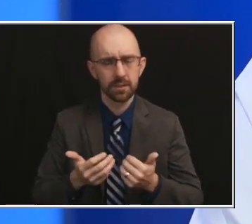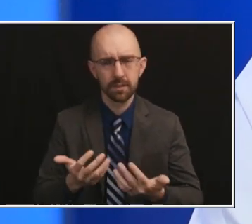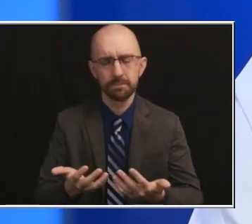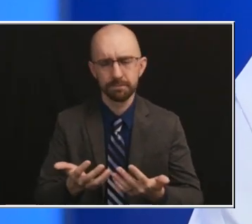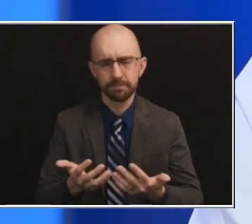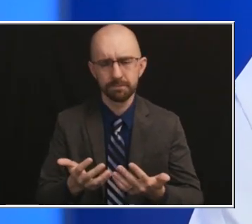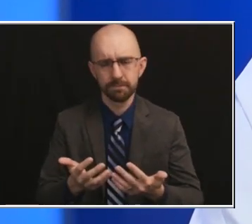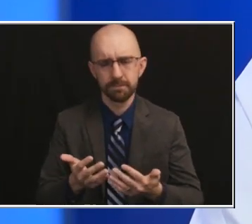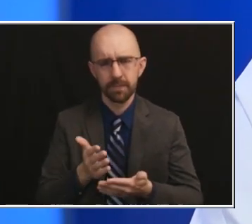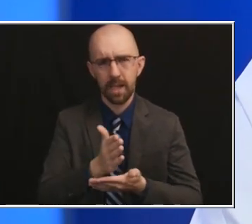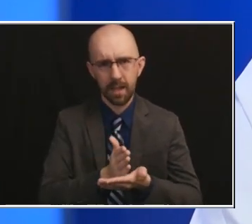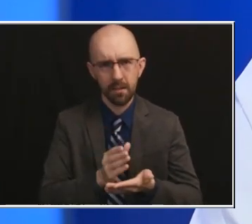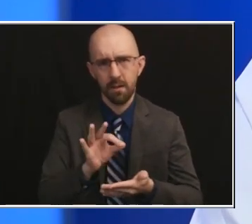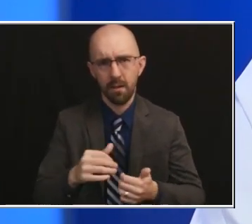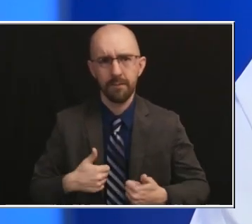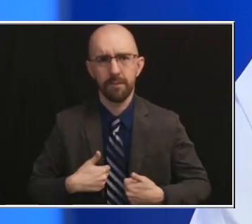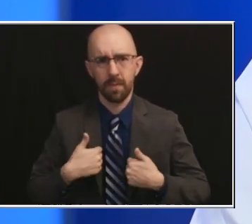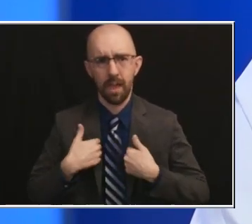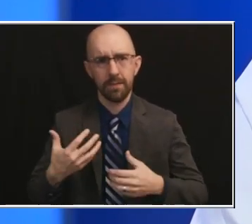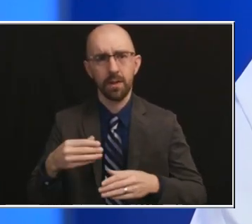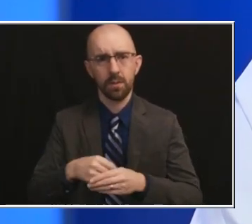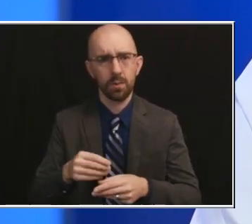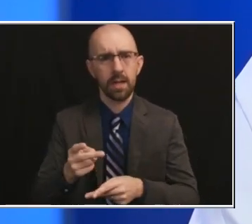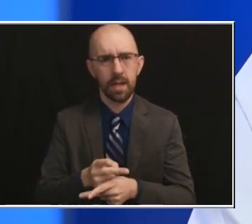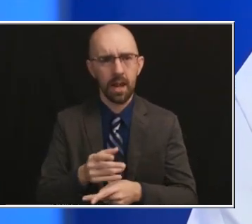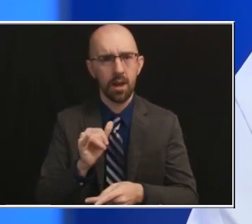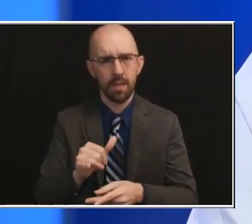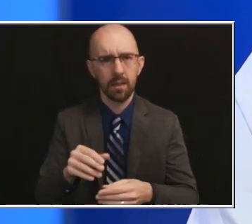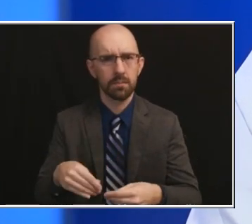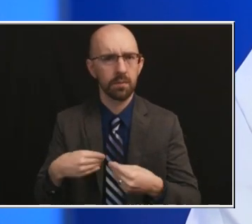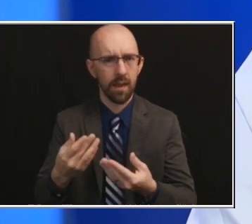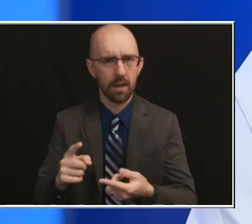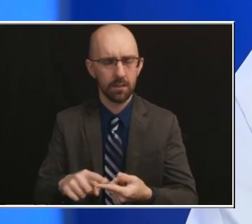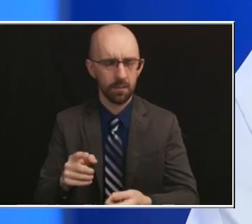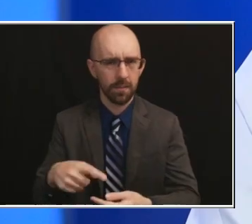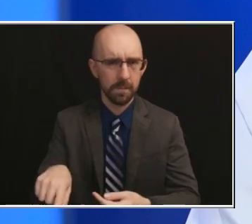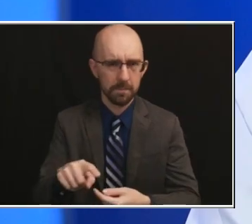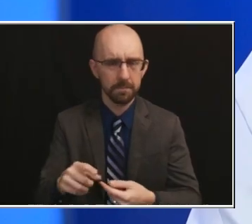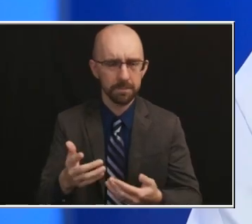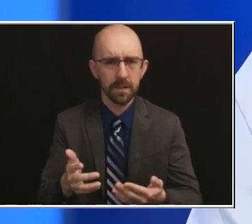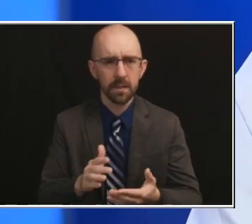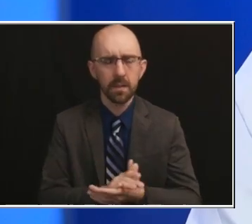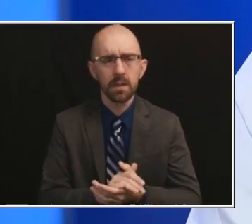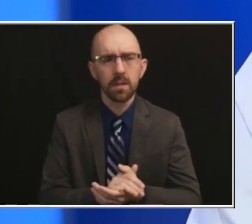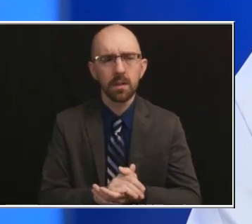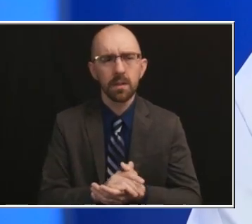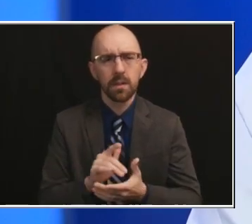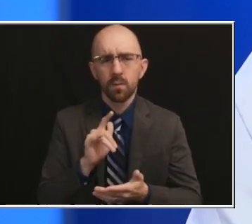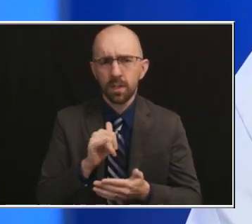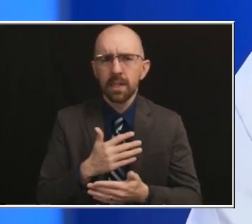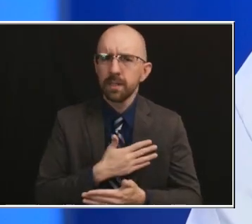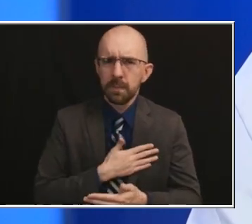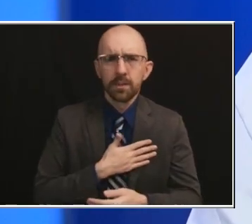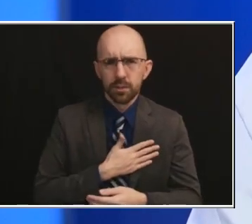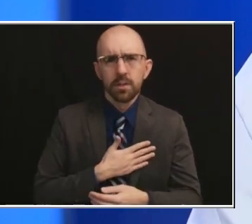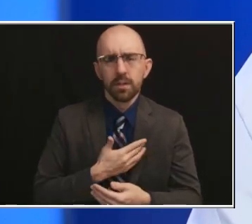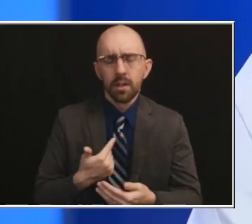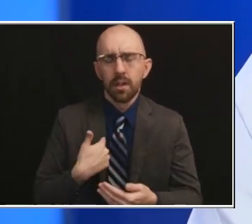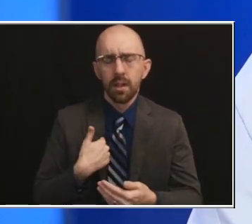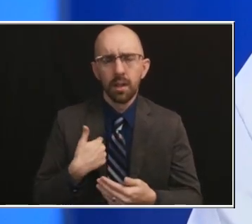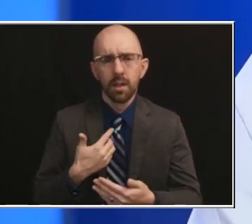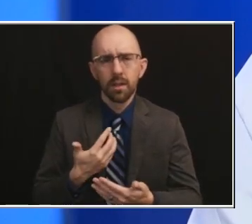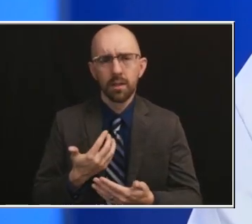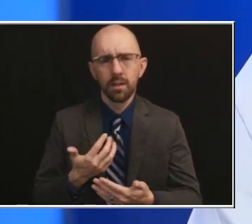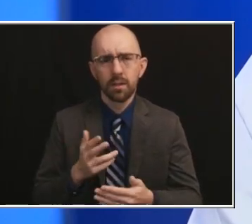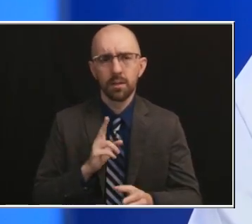aspects of life, including the care that is provided to them. So it's really a pleasure. I joined VA